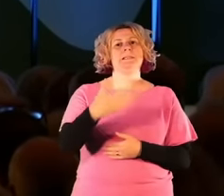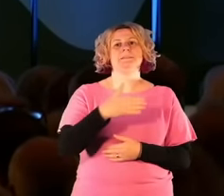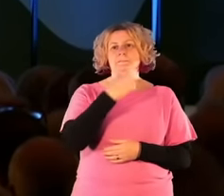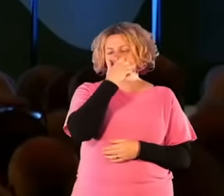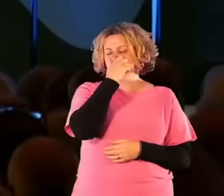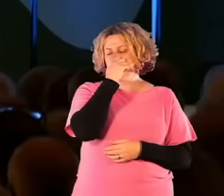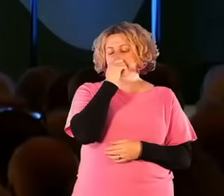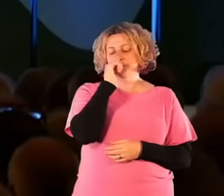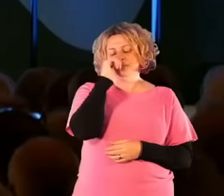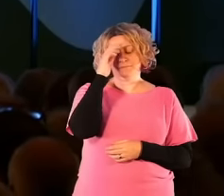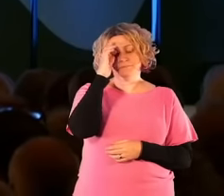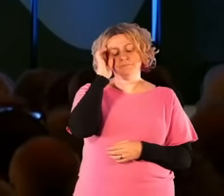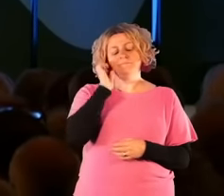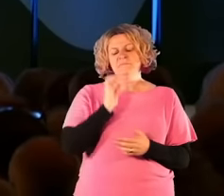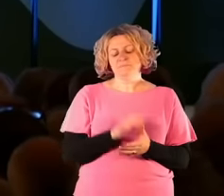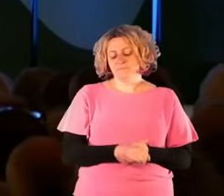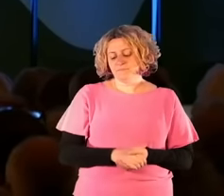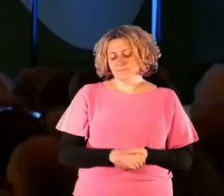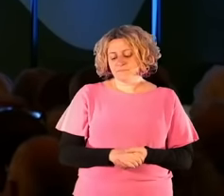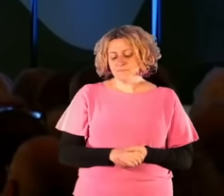pray as we start our time together.